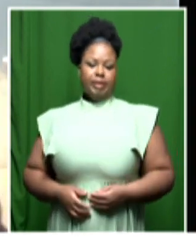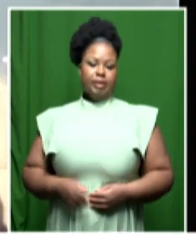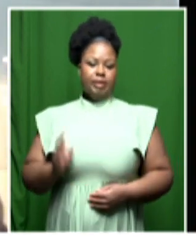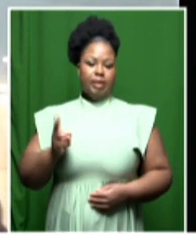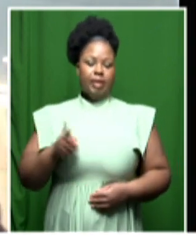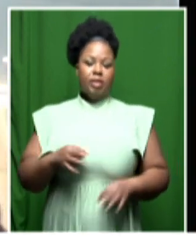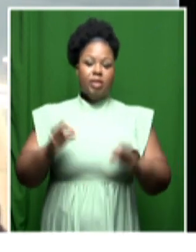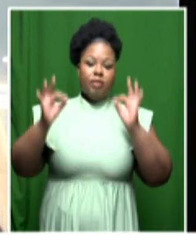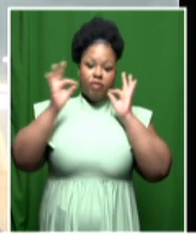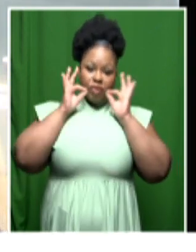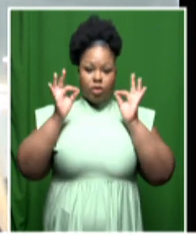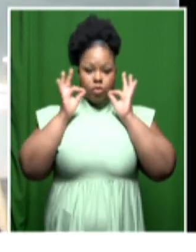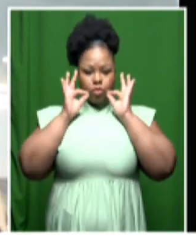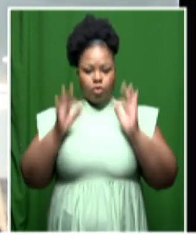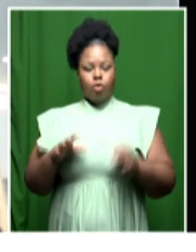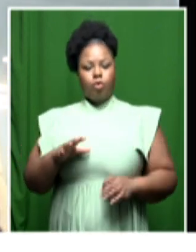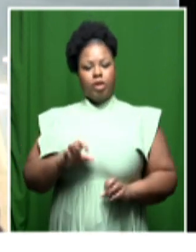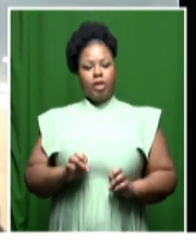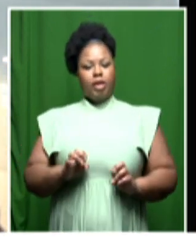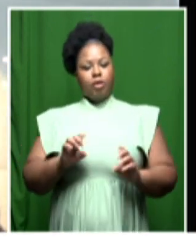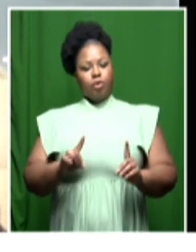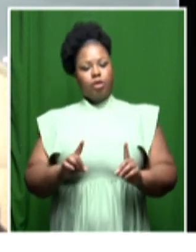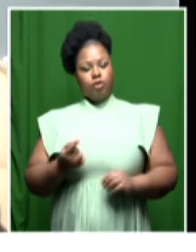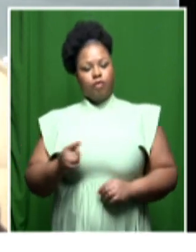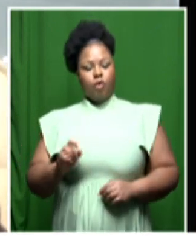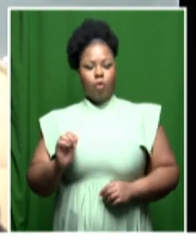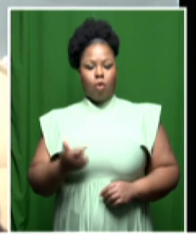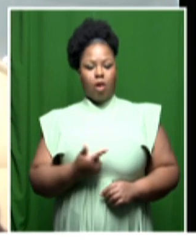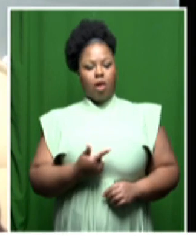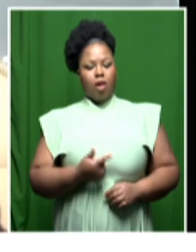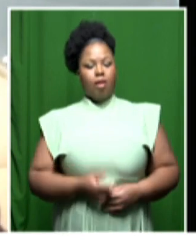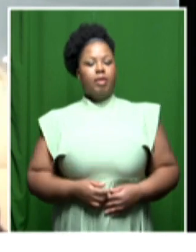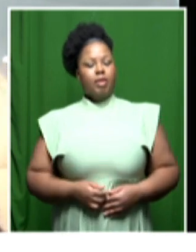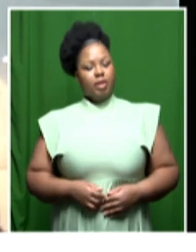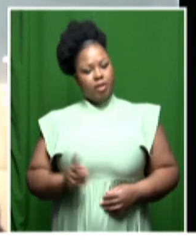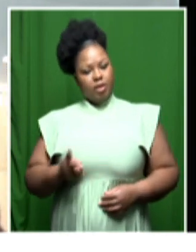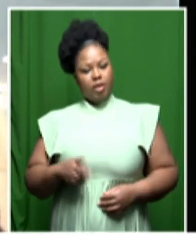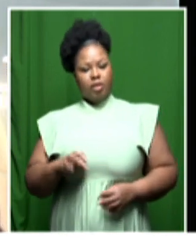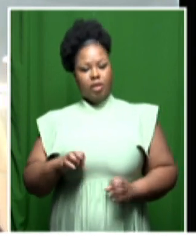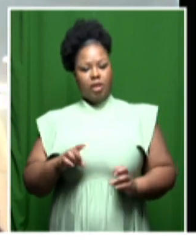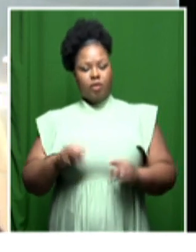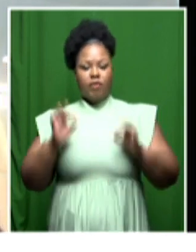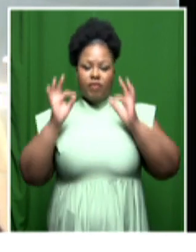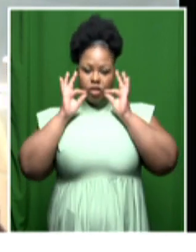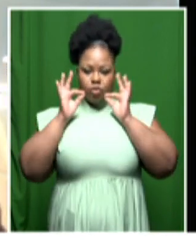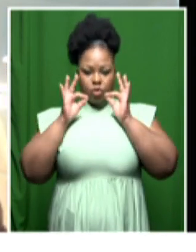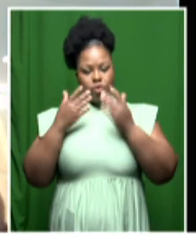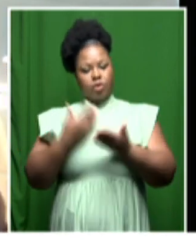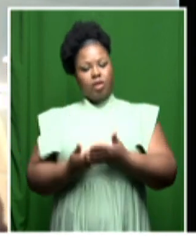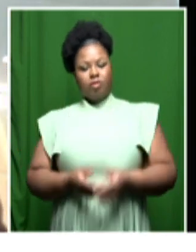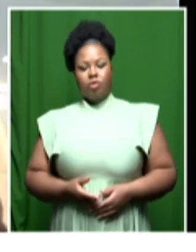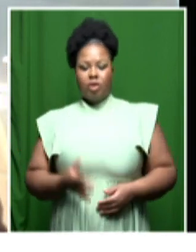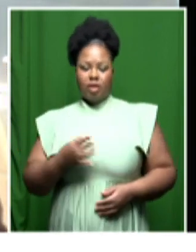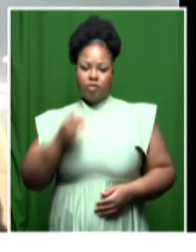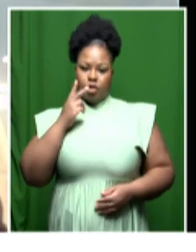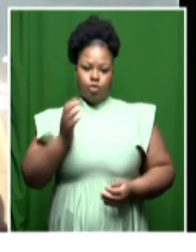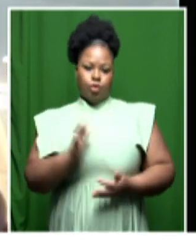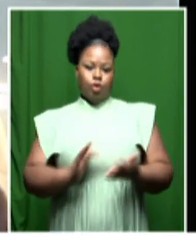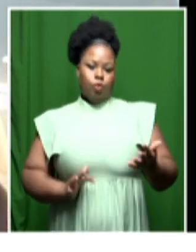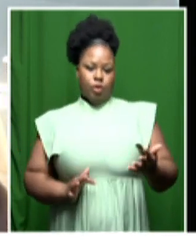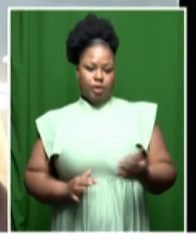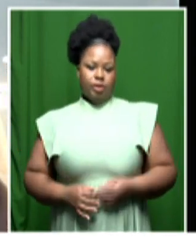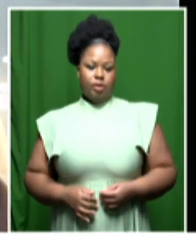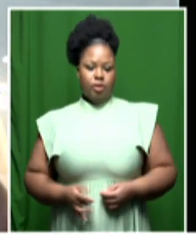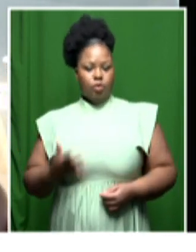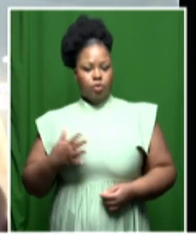a Facebook page with EdForAll, just as I've spelt it. You can go onto the EdForAll Facebook page, and we'd love to see your stories there. We'd love